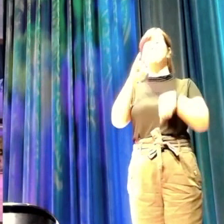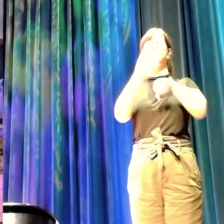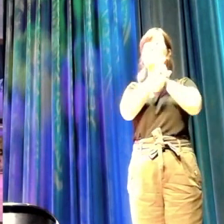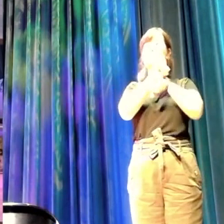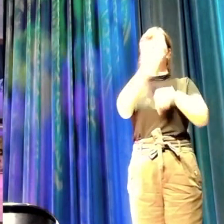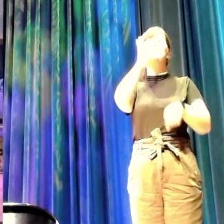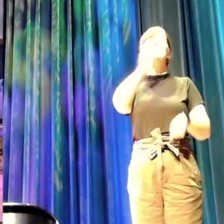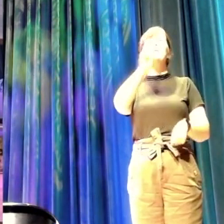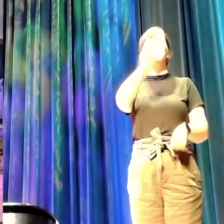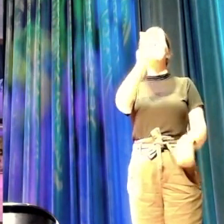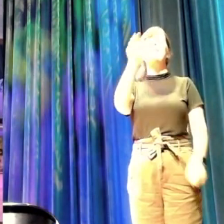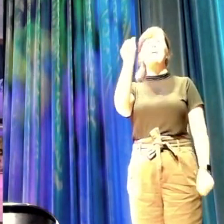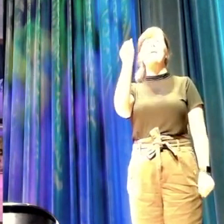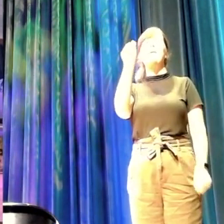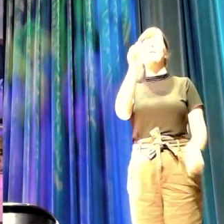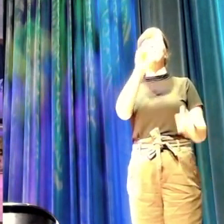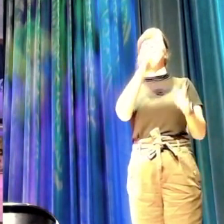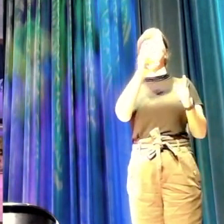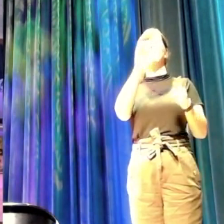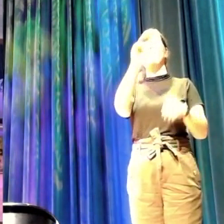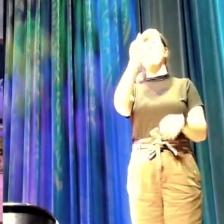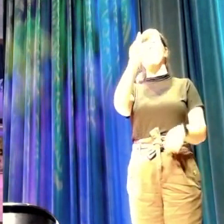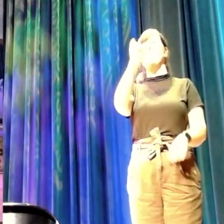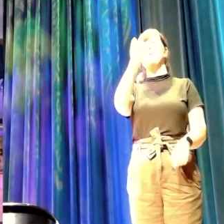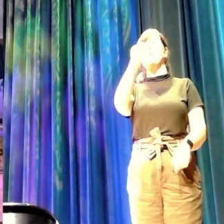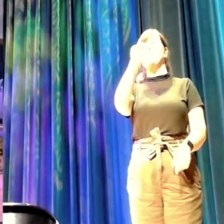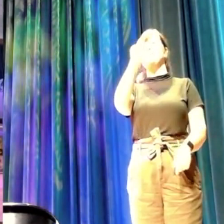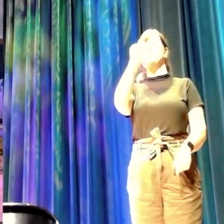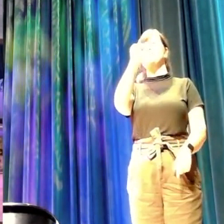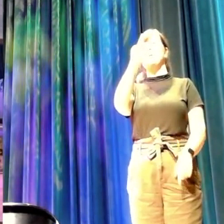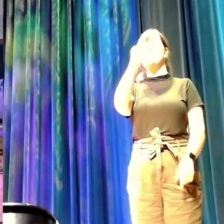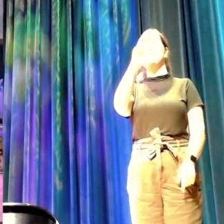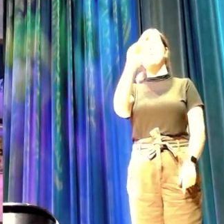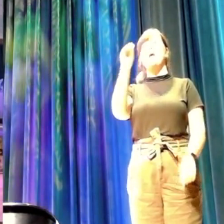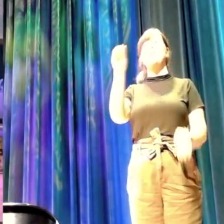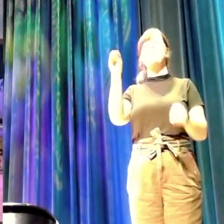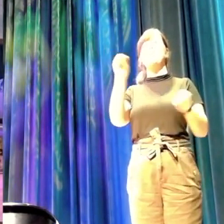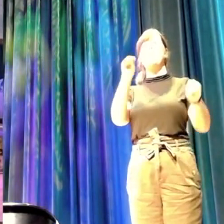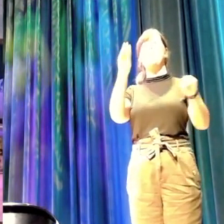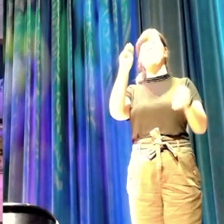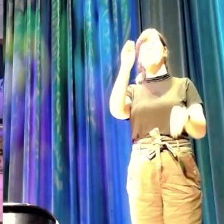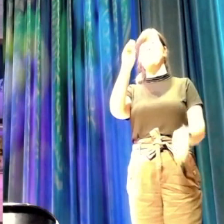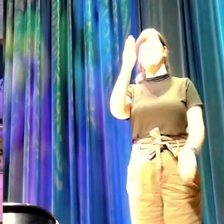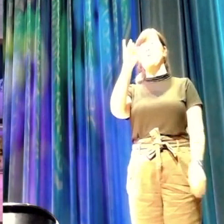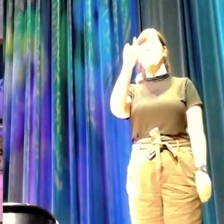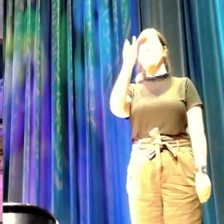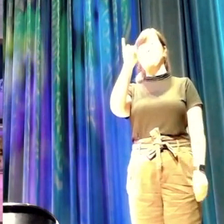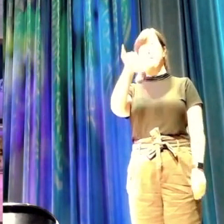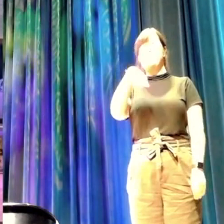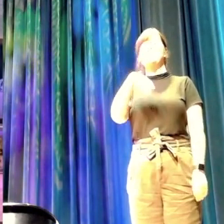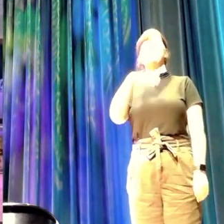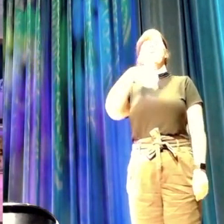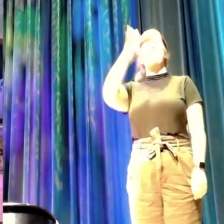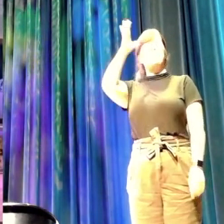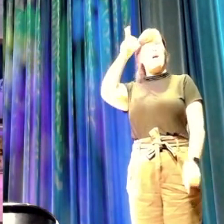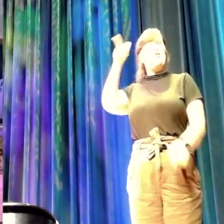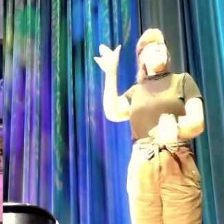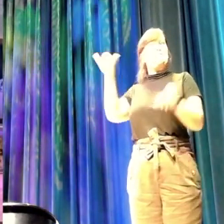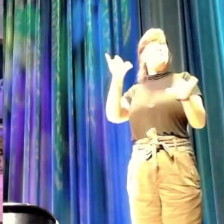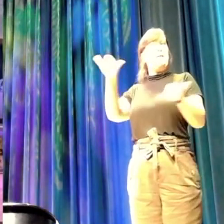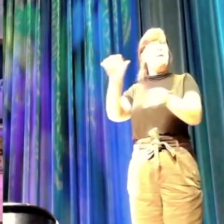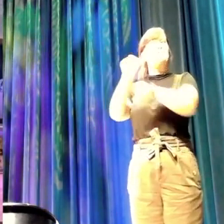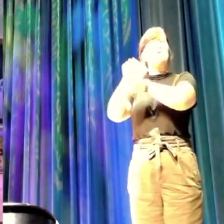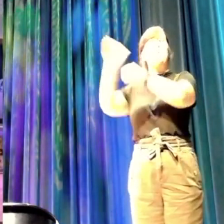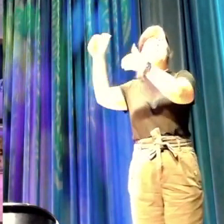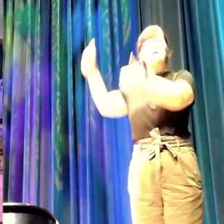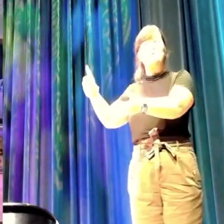the Birmingham VA in orientation and mobility. My father, Jesse Dean Smith, also a mobility specialist, introduced me to the